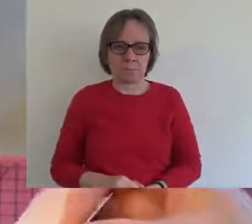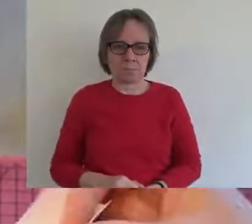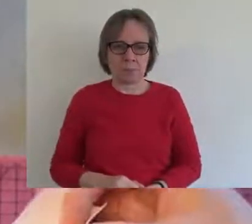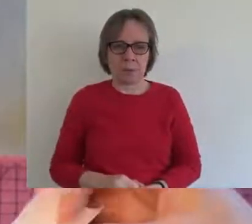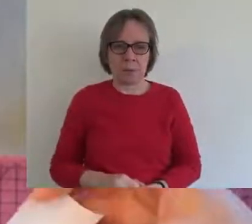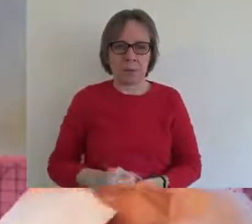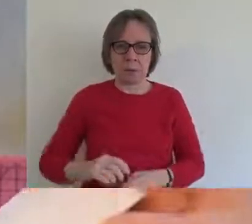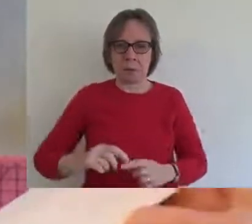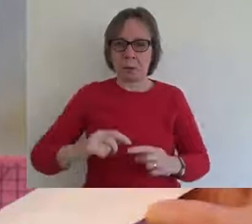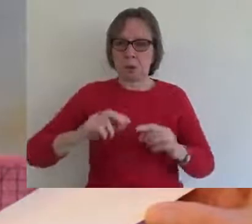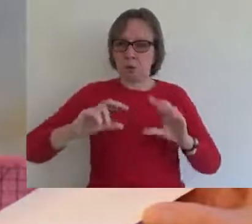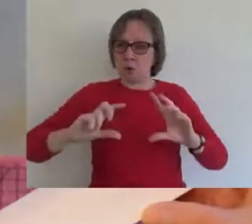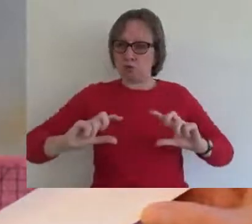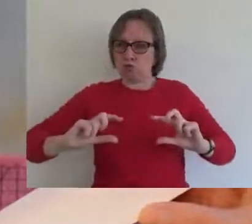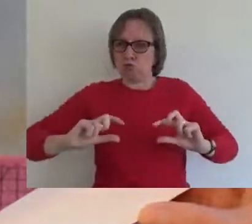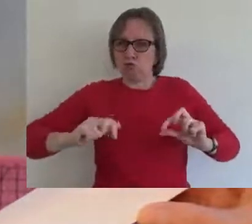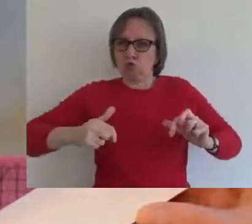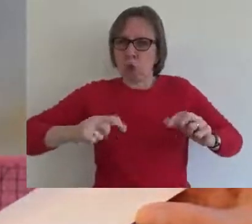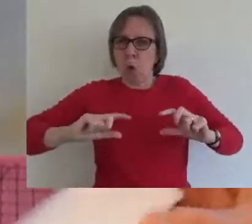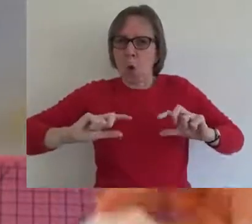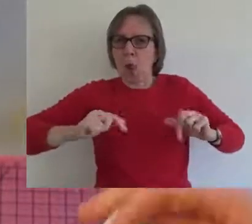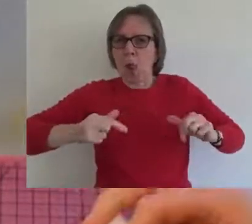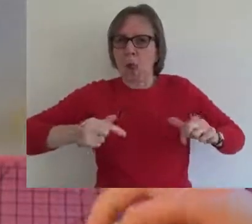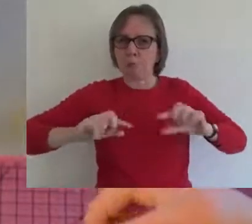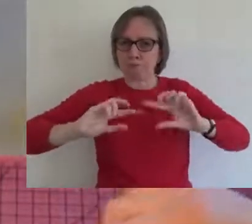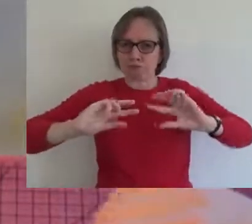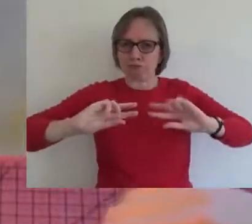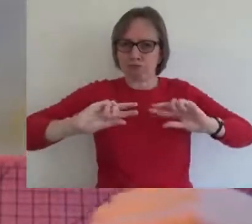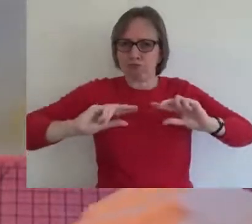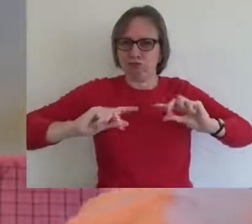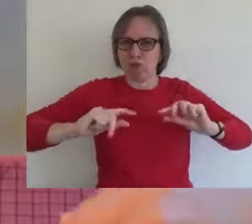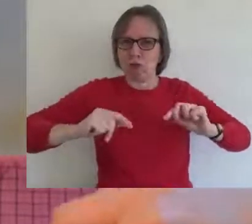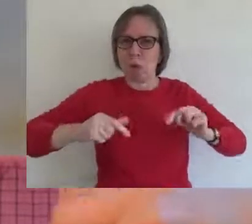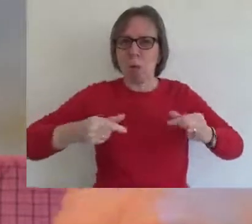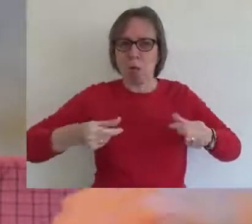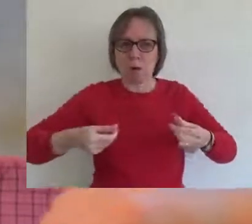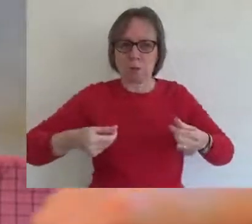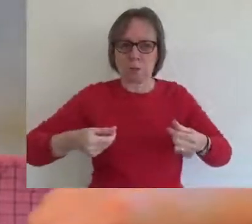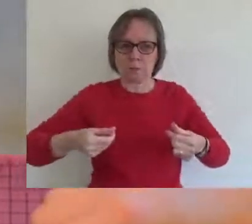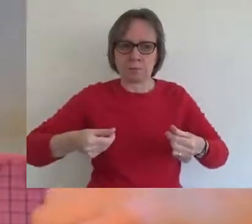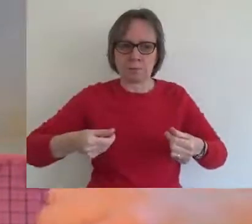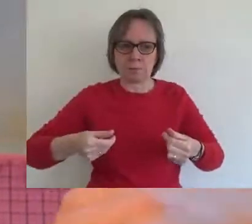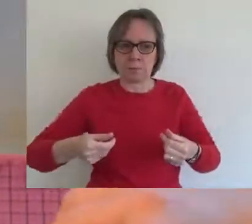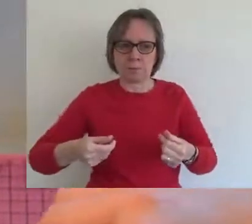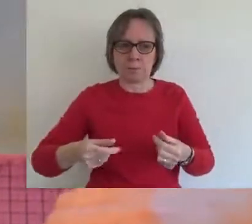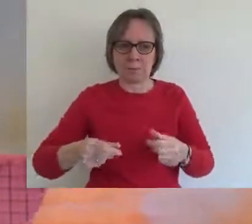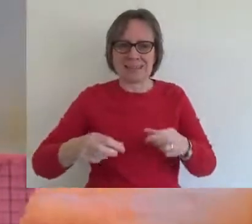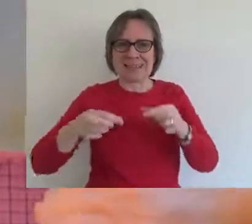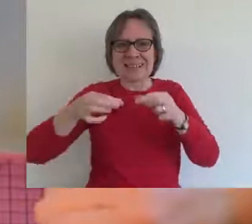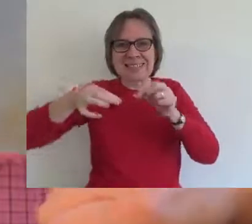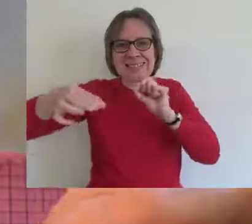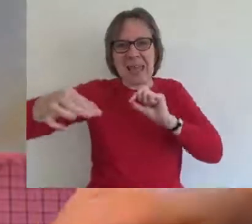mine, I had some card and I've rolled it up